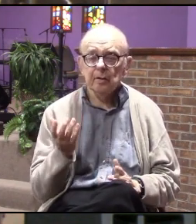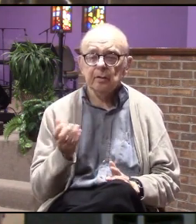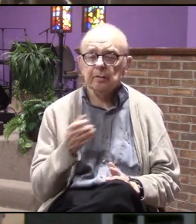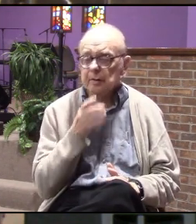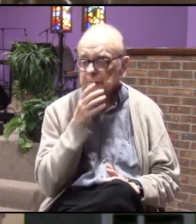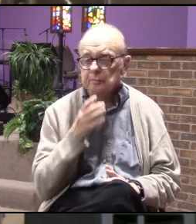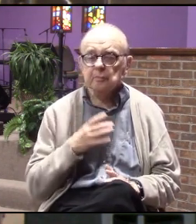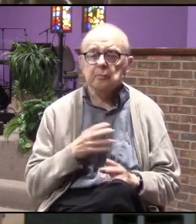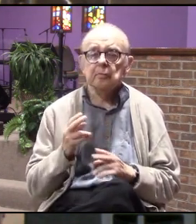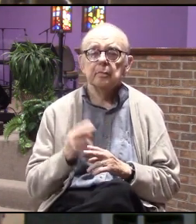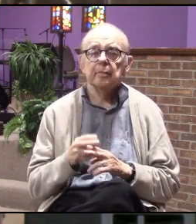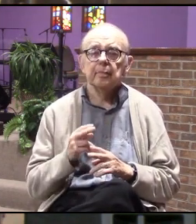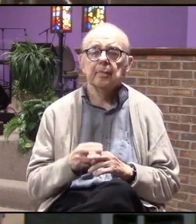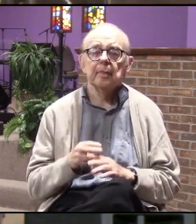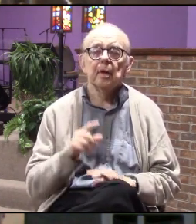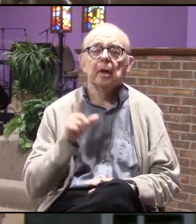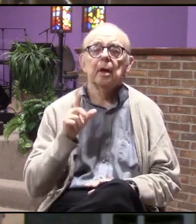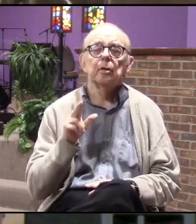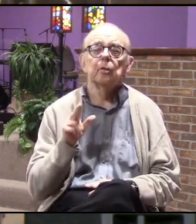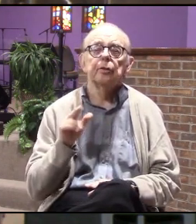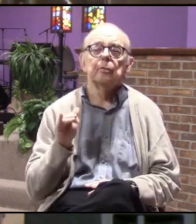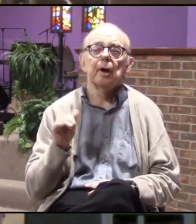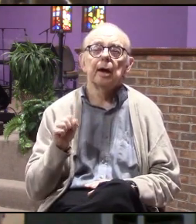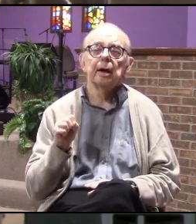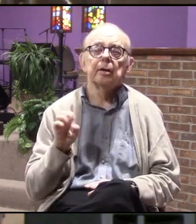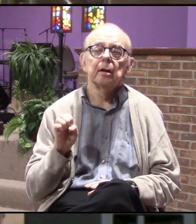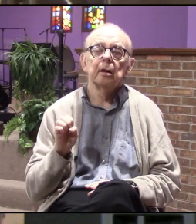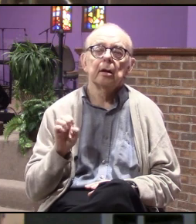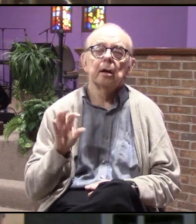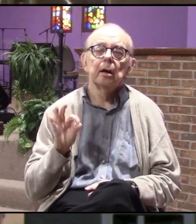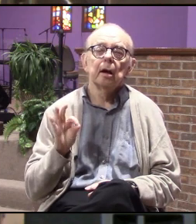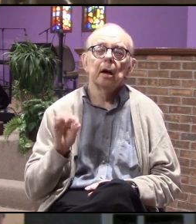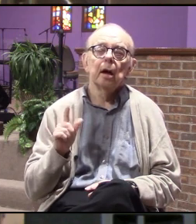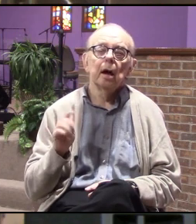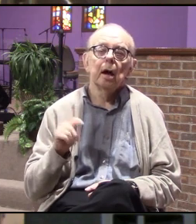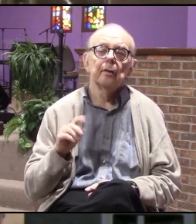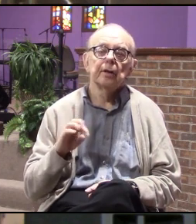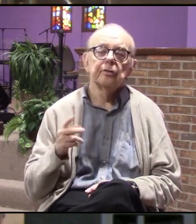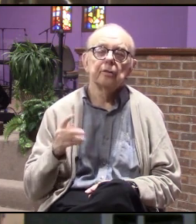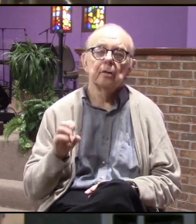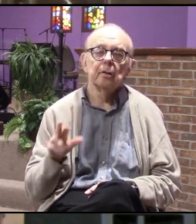a lady by the name of Louise Fletcher, who was Nurse Ratched